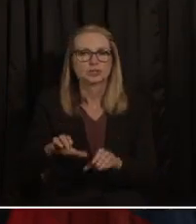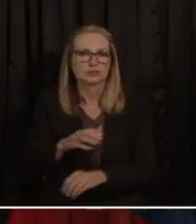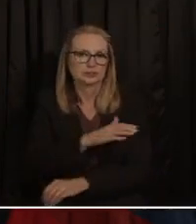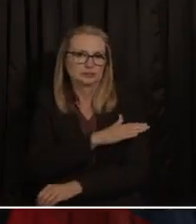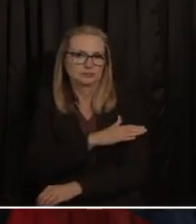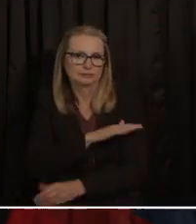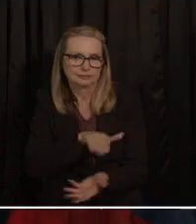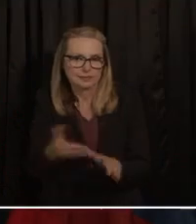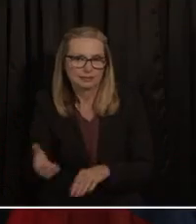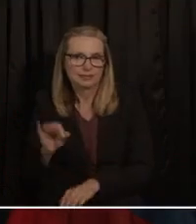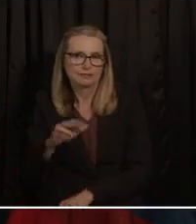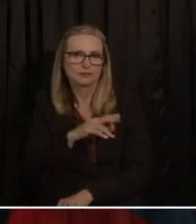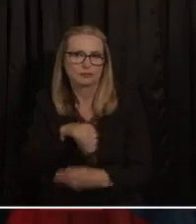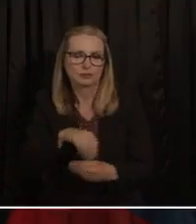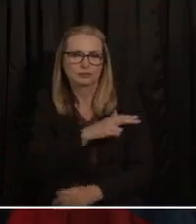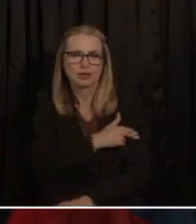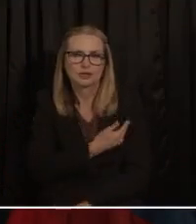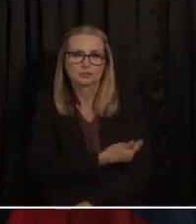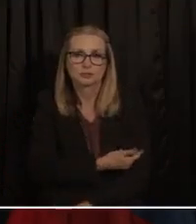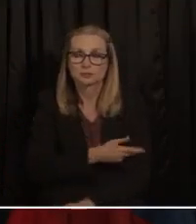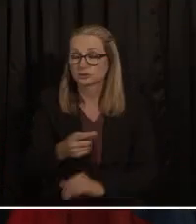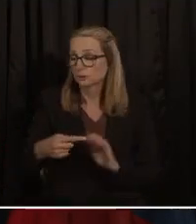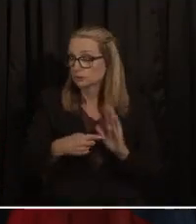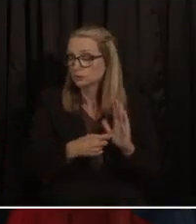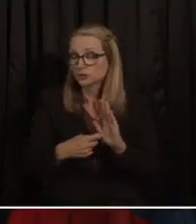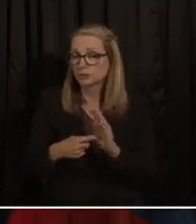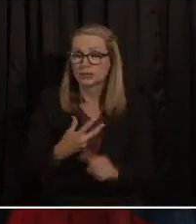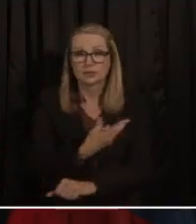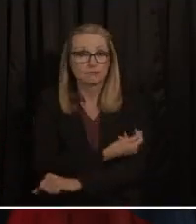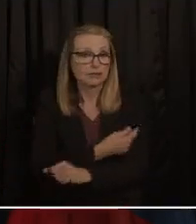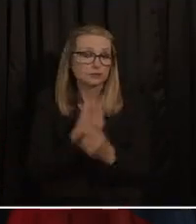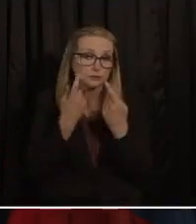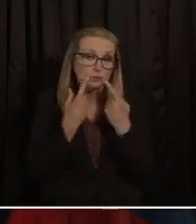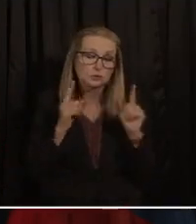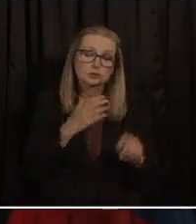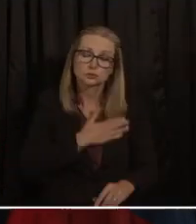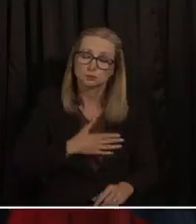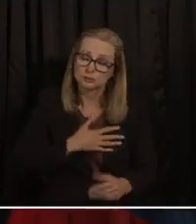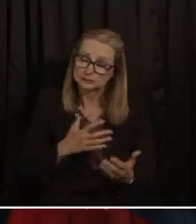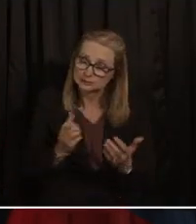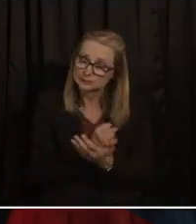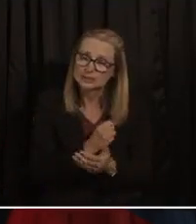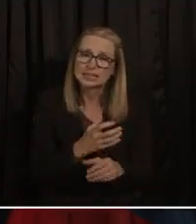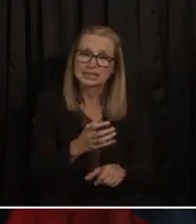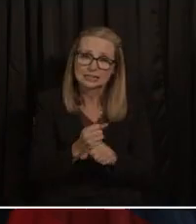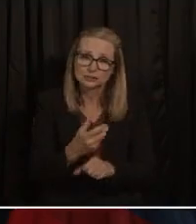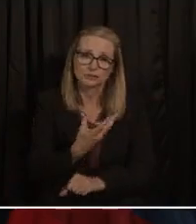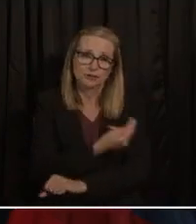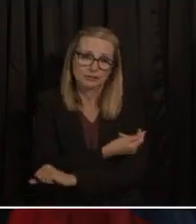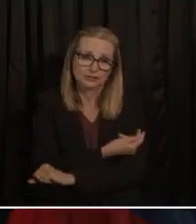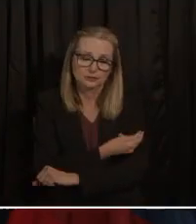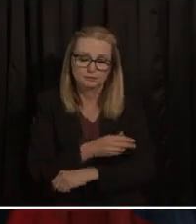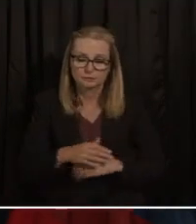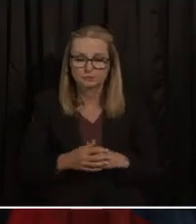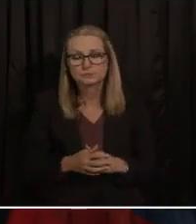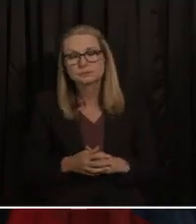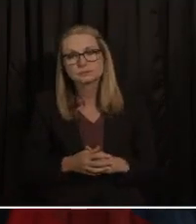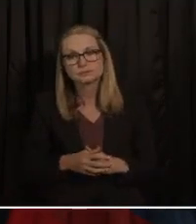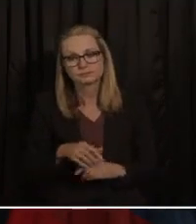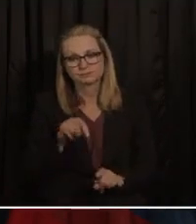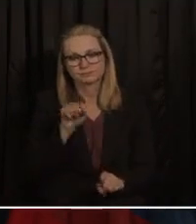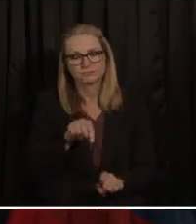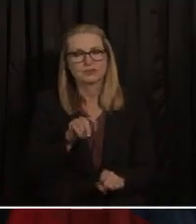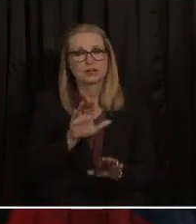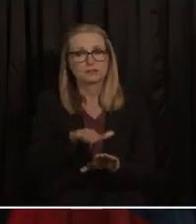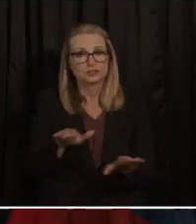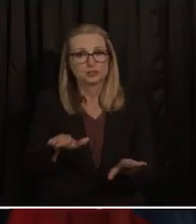stage of the process, vaccine works as advertised. Please get vaccinated. For children, we have 18 kids